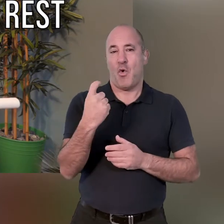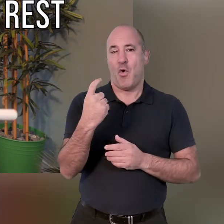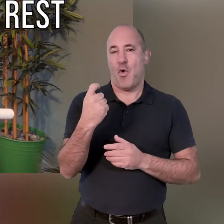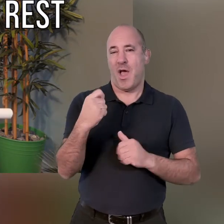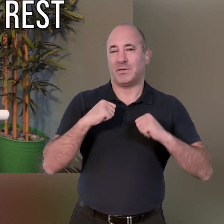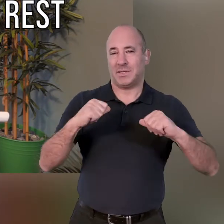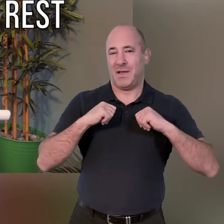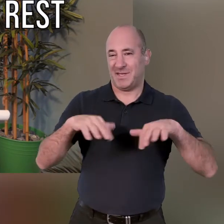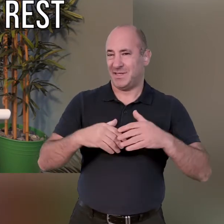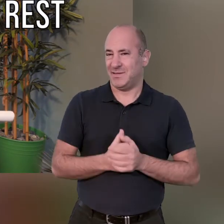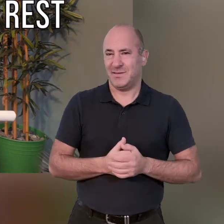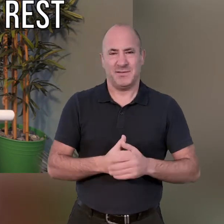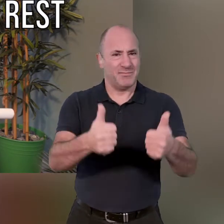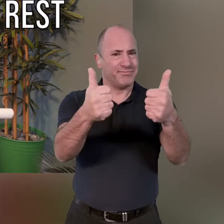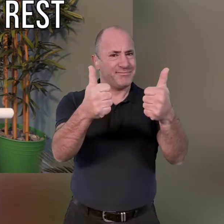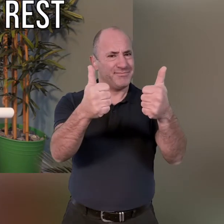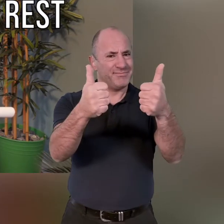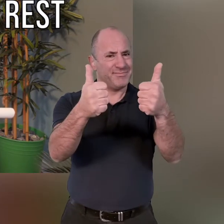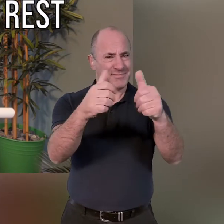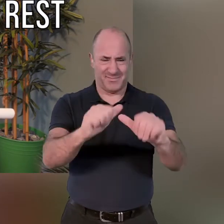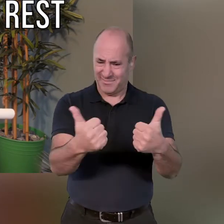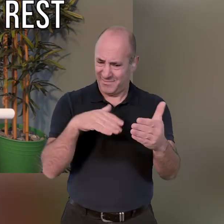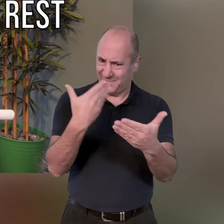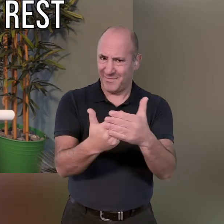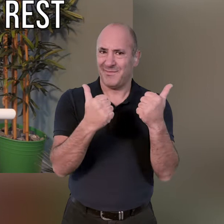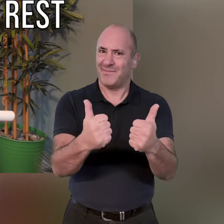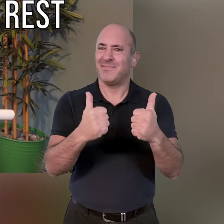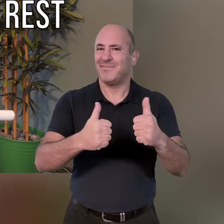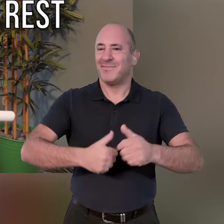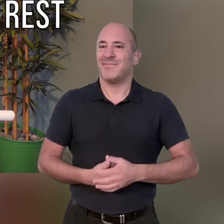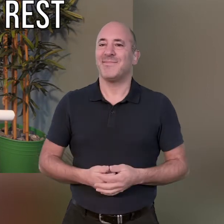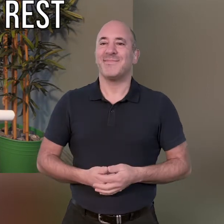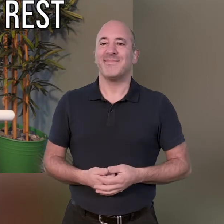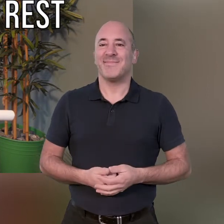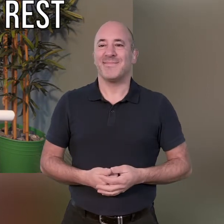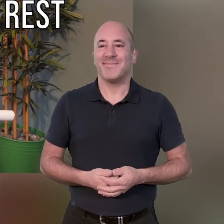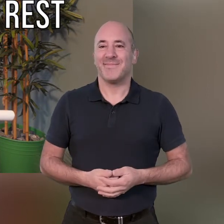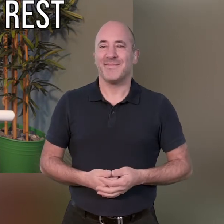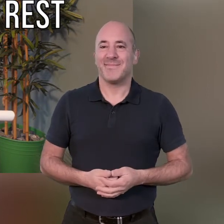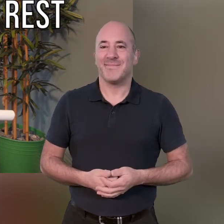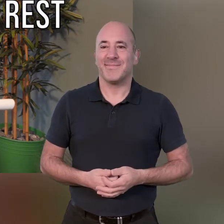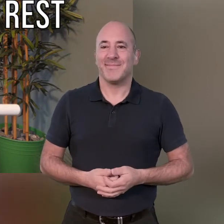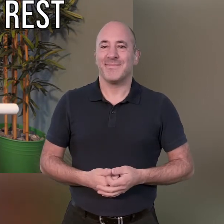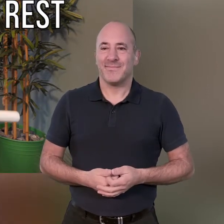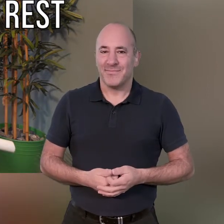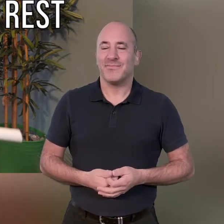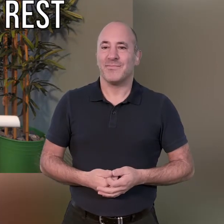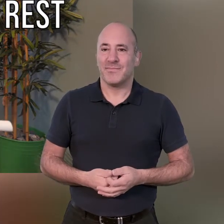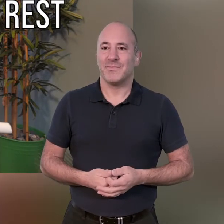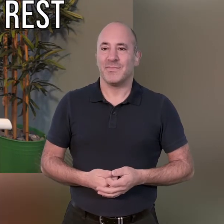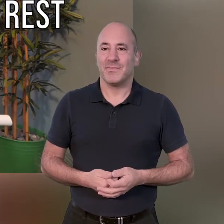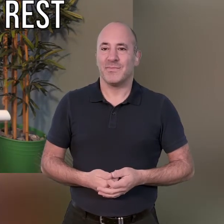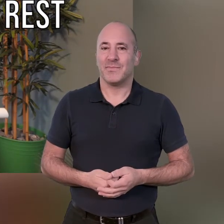last exercise to go. Good job, everybody. Excellent work today. Alrighty.